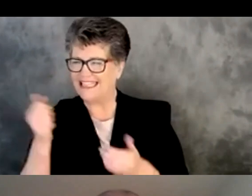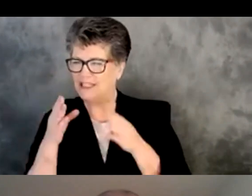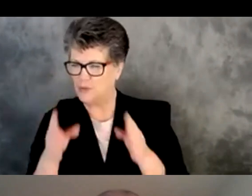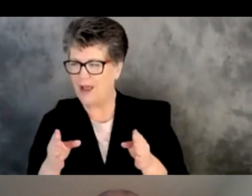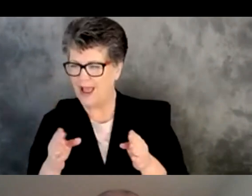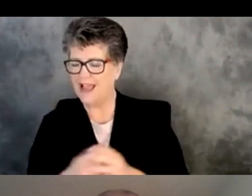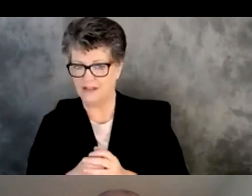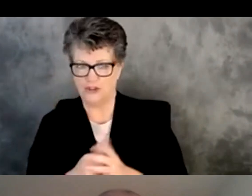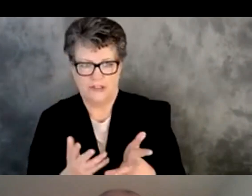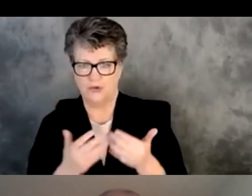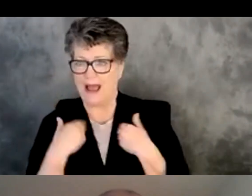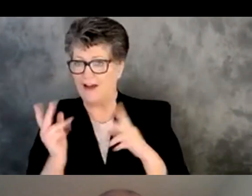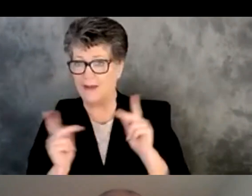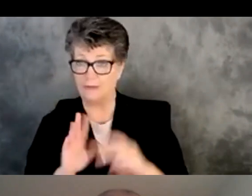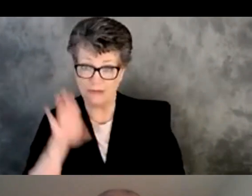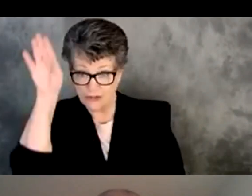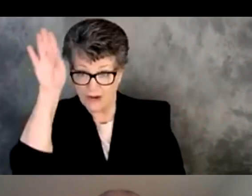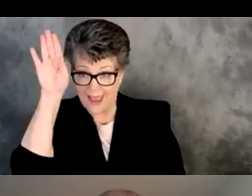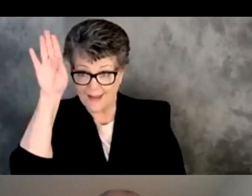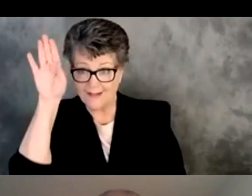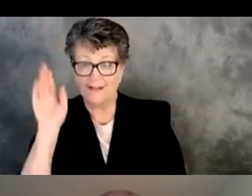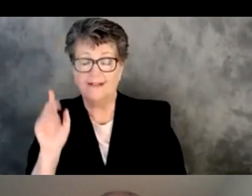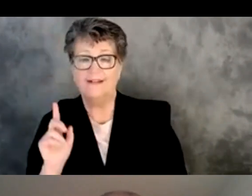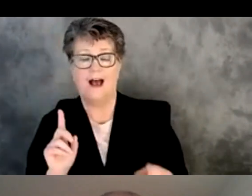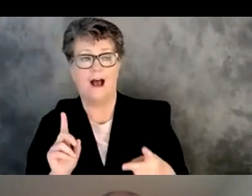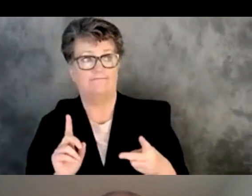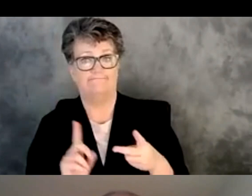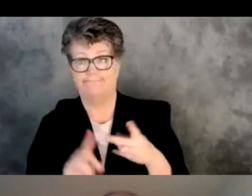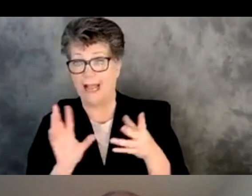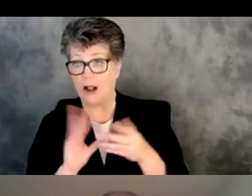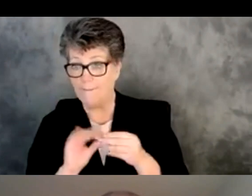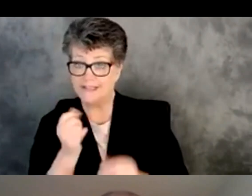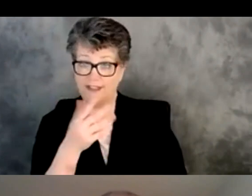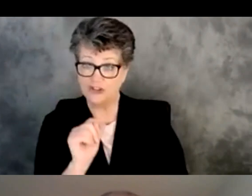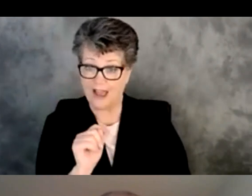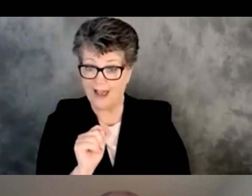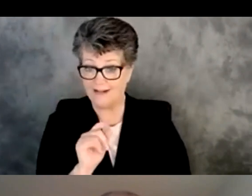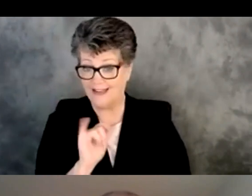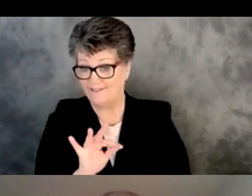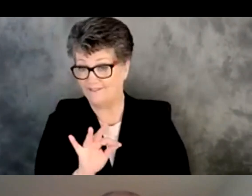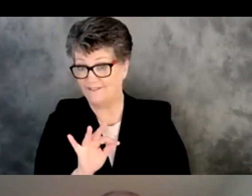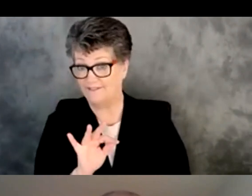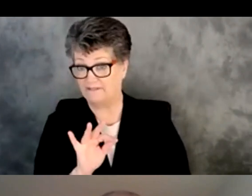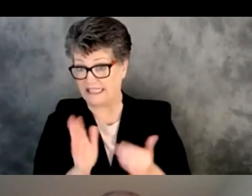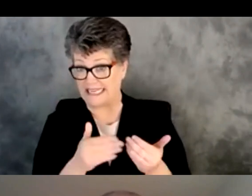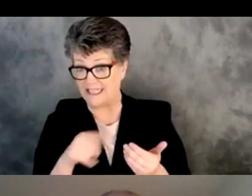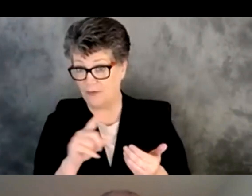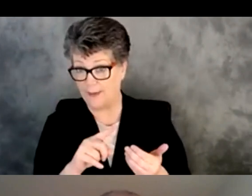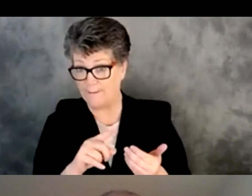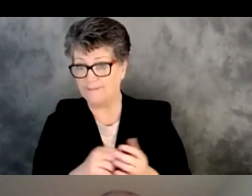this is just to have people either raise their hands, make comments in the chat if that is easy for